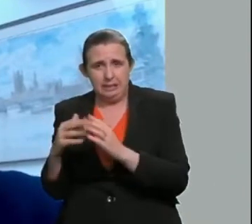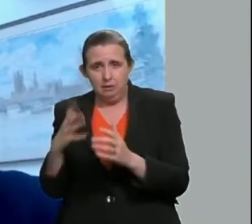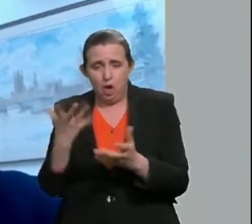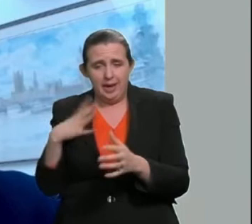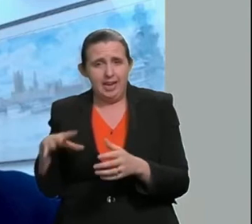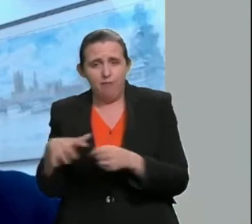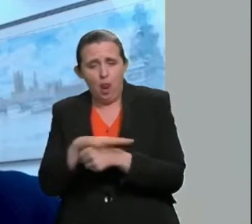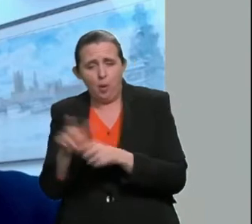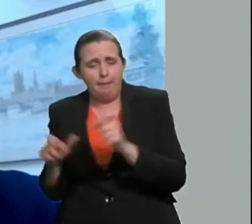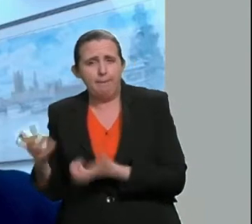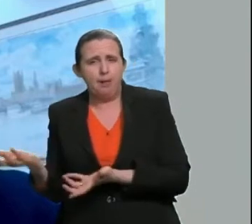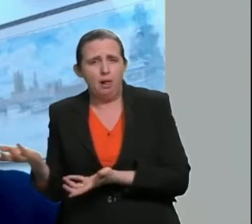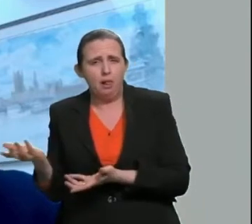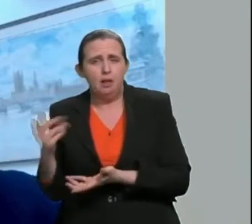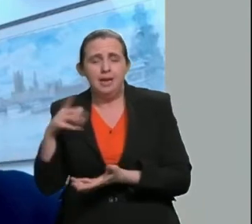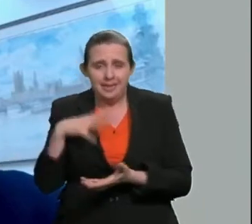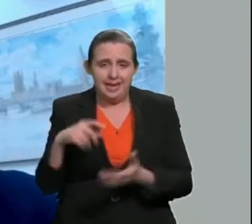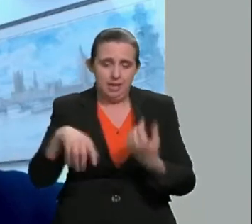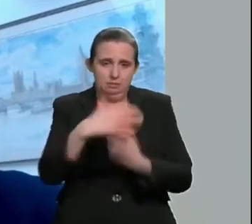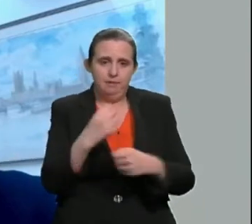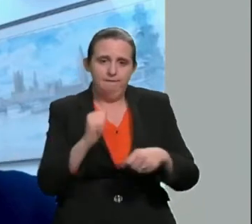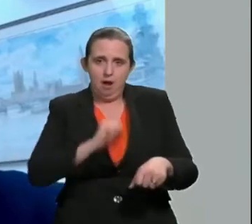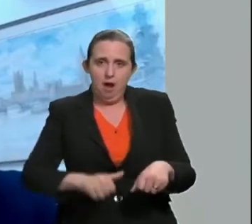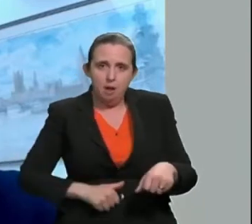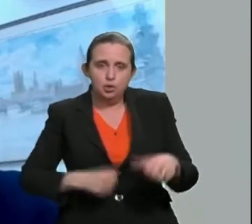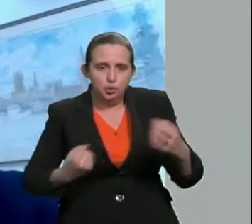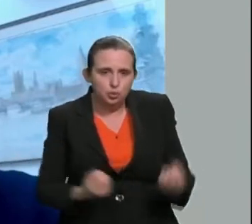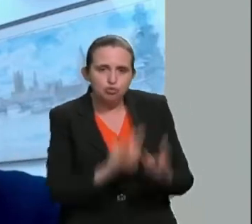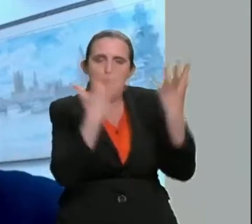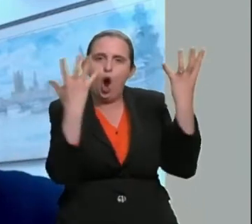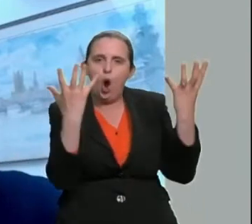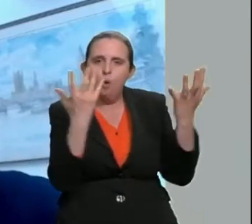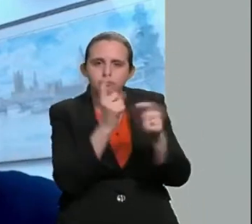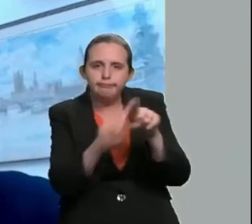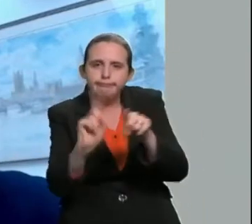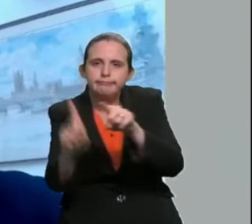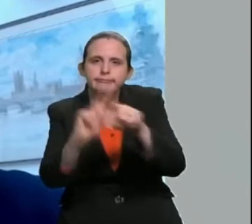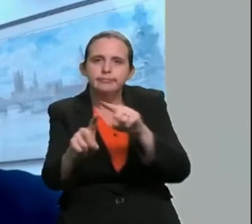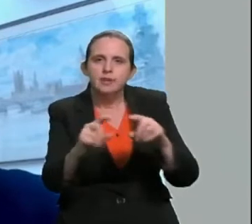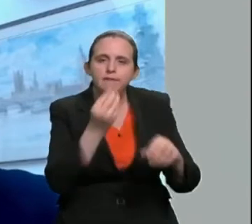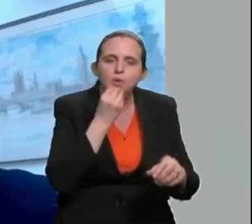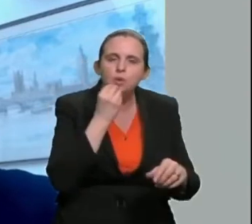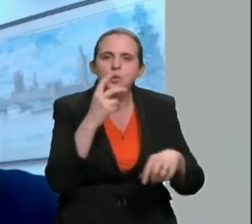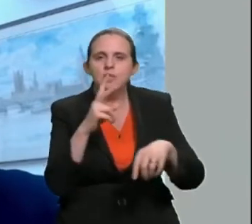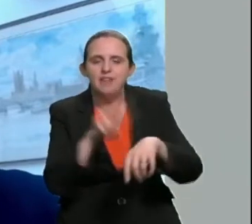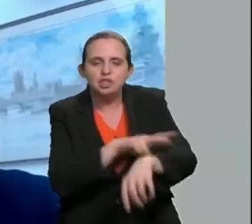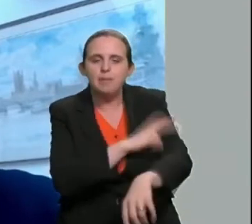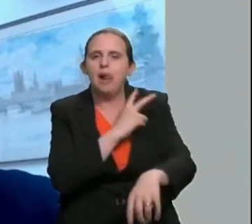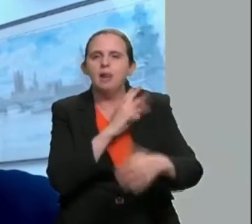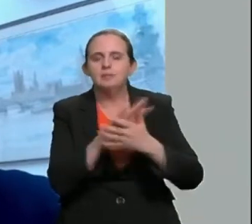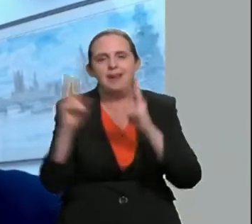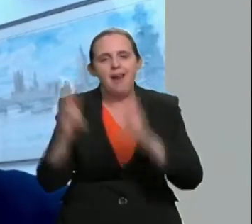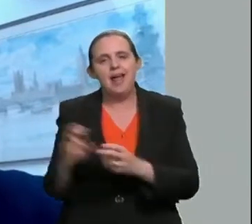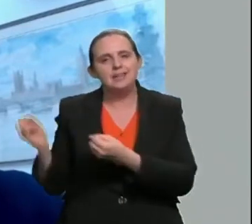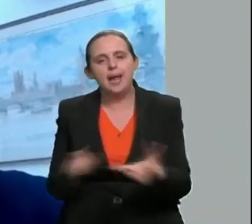grow the crops to reduce the amount of food that we import at a cost of carbon emissions. So if the Prime Minister is the